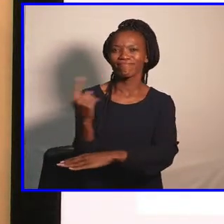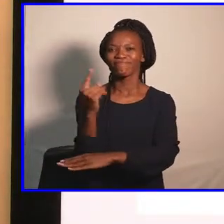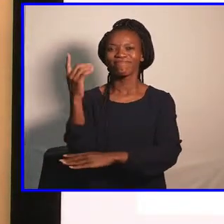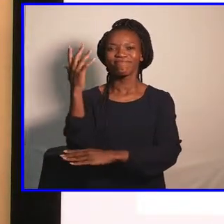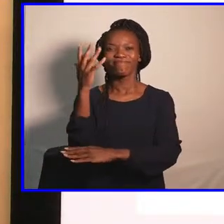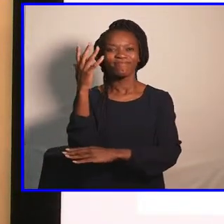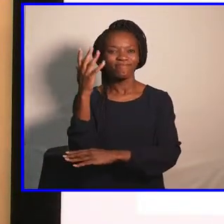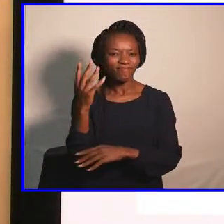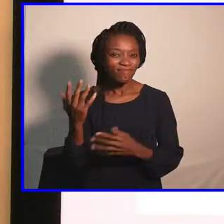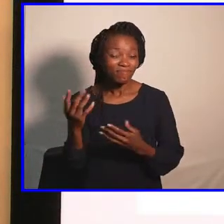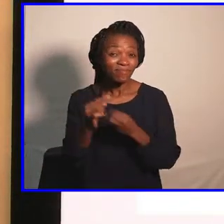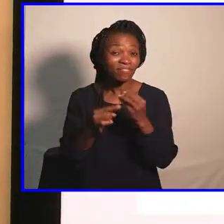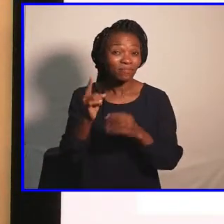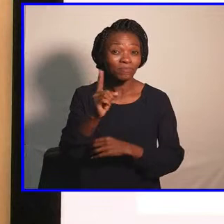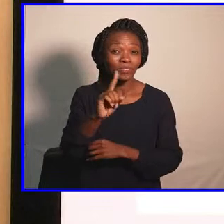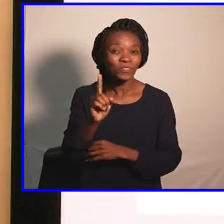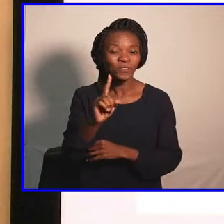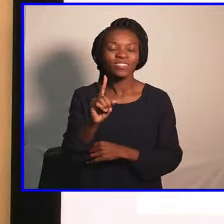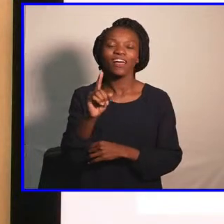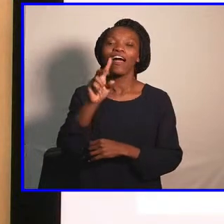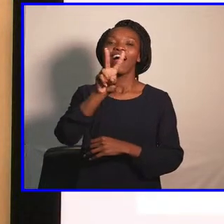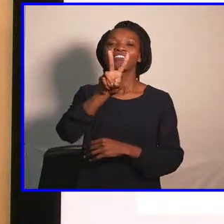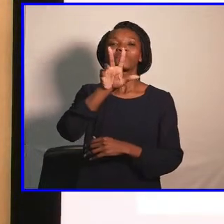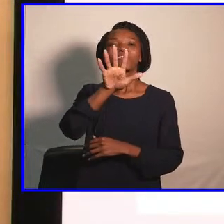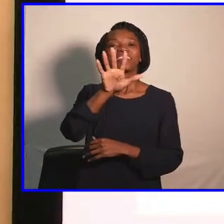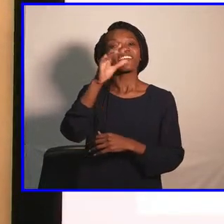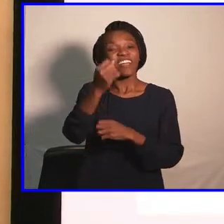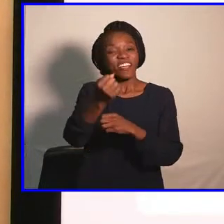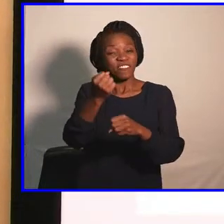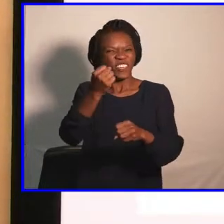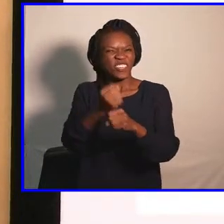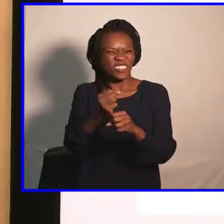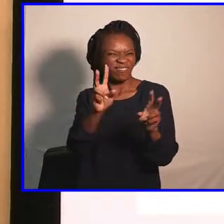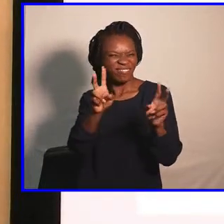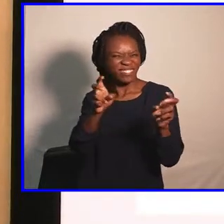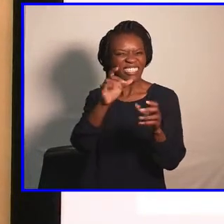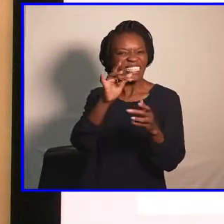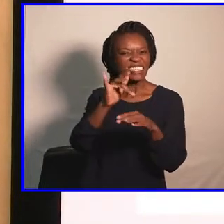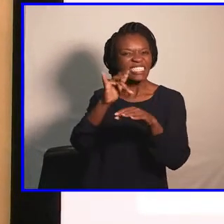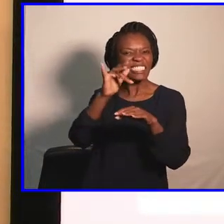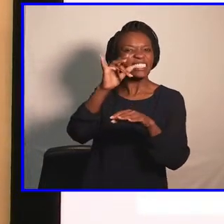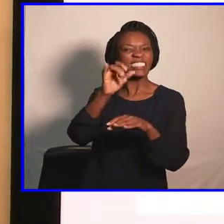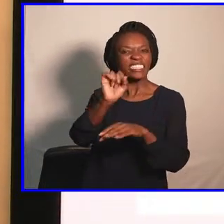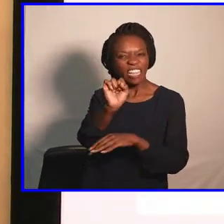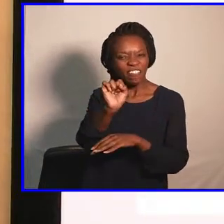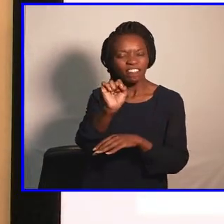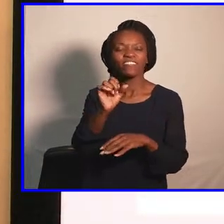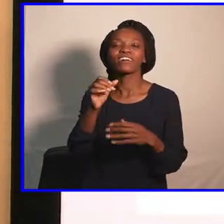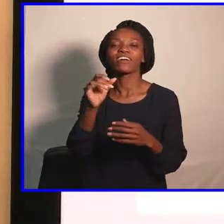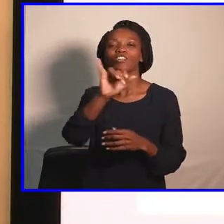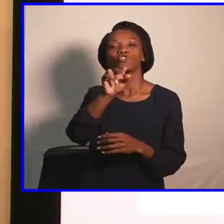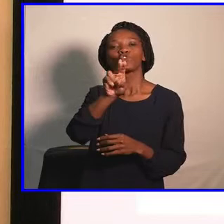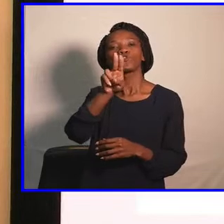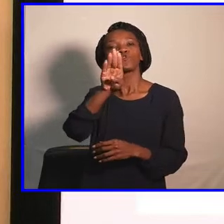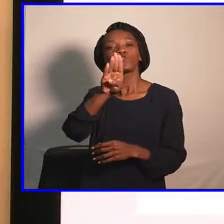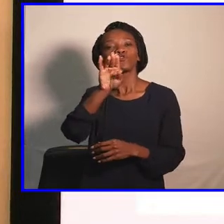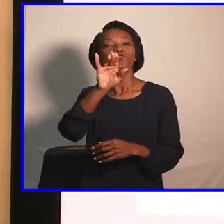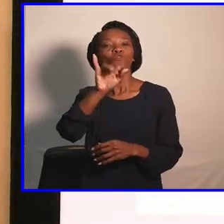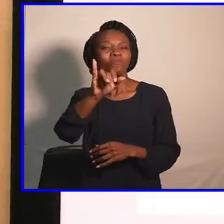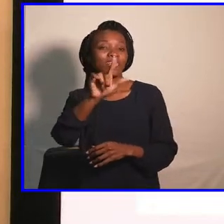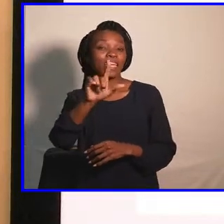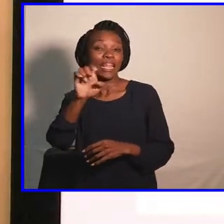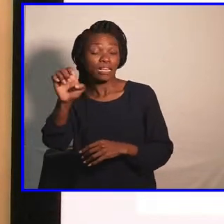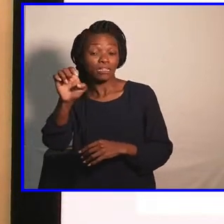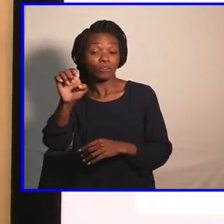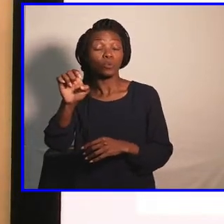on the Silver Jubilee of SARS. It marks 25 years